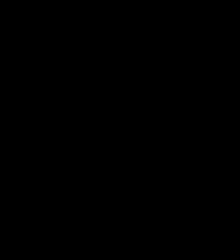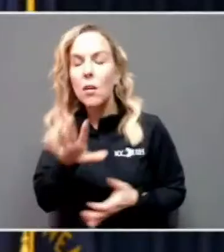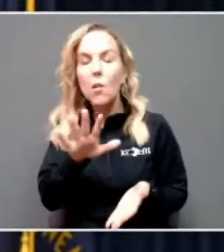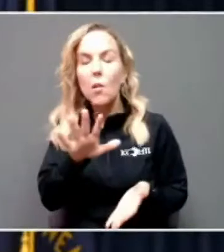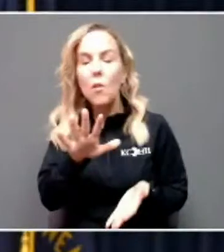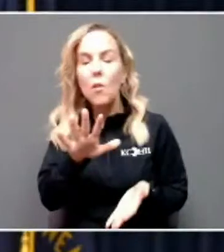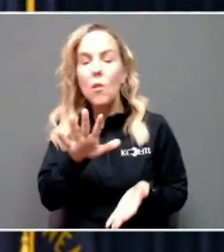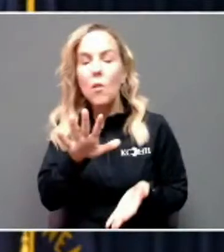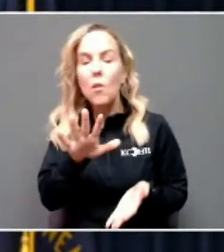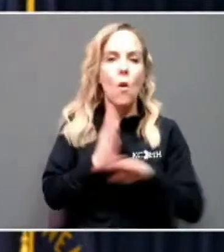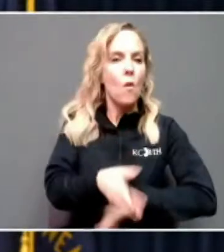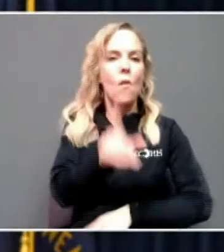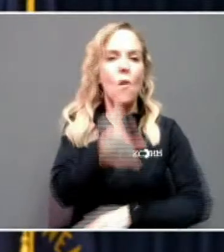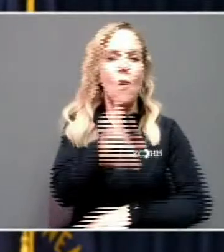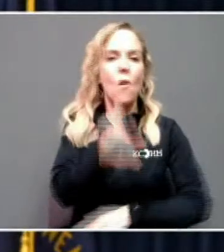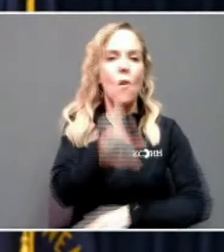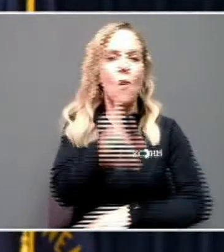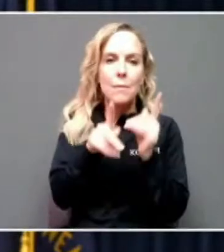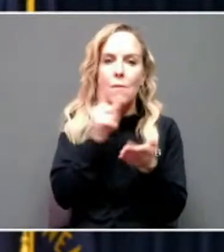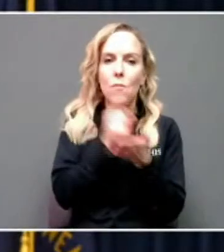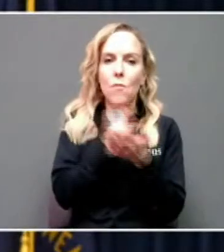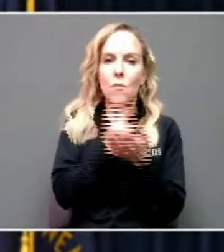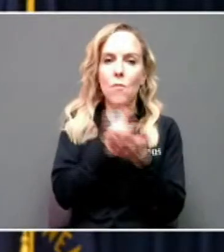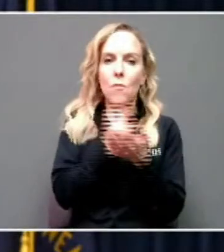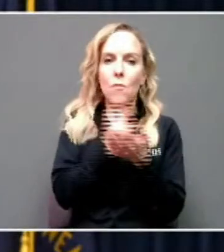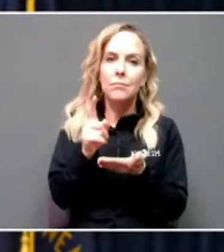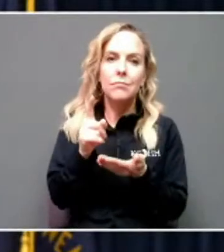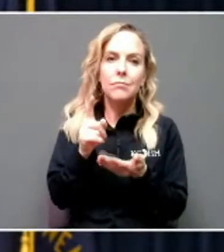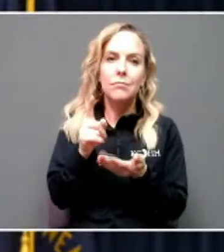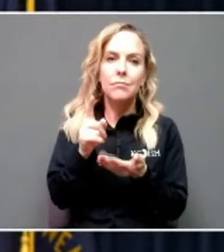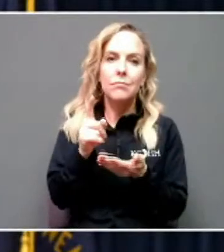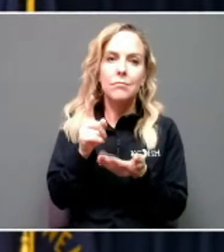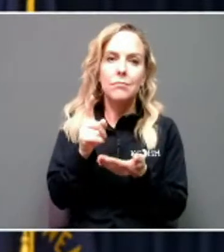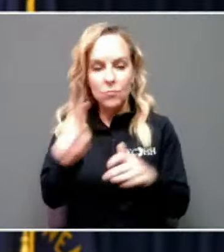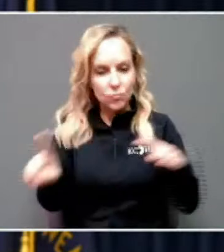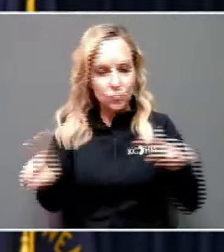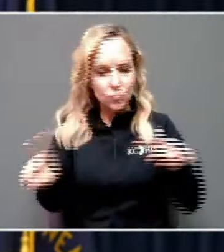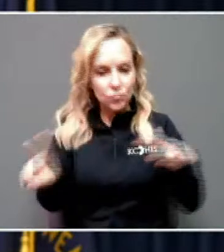that show up for the very first time to get vaccinated. Over the weekend,